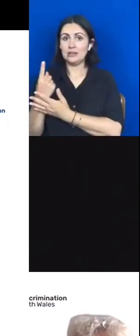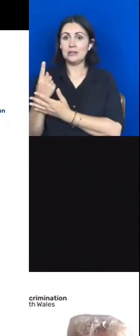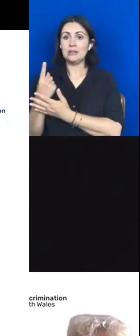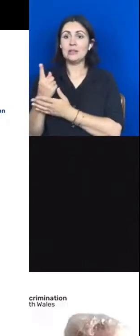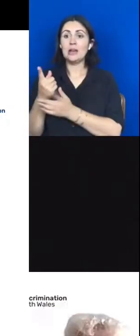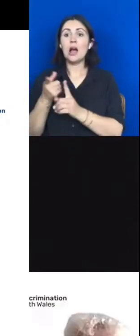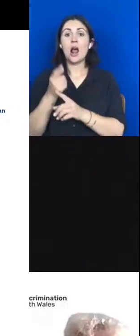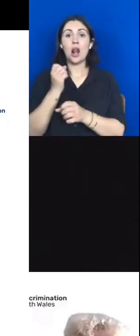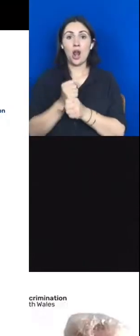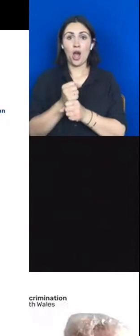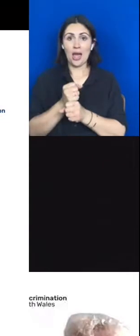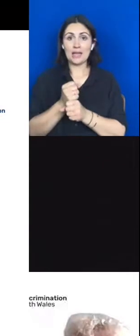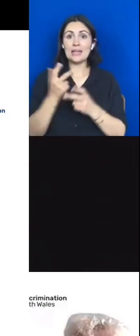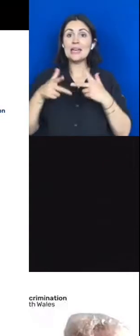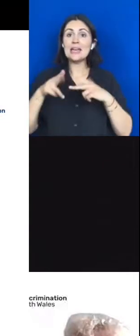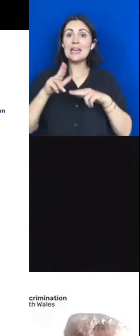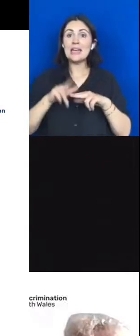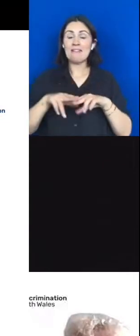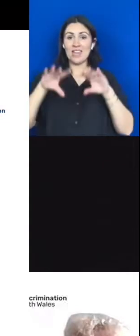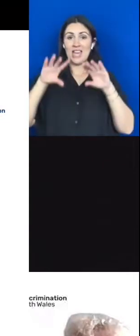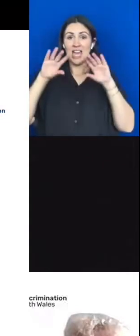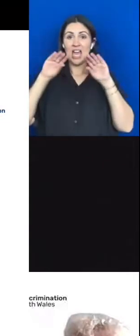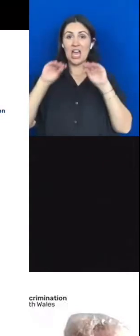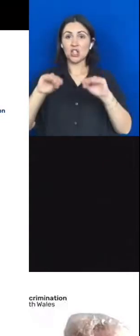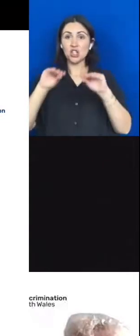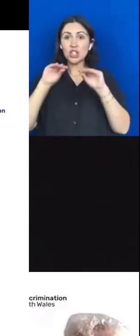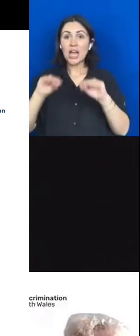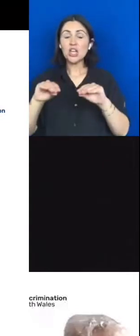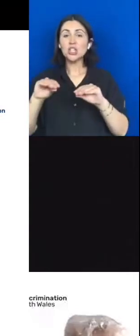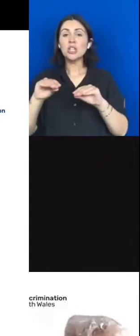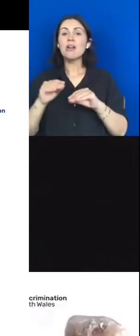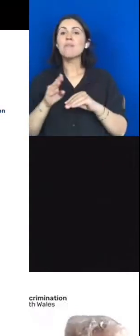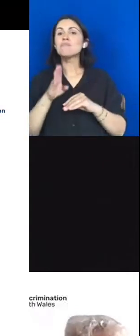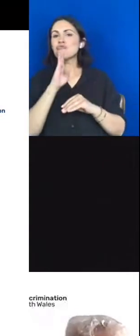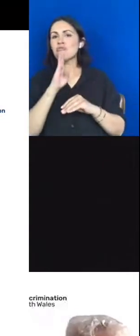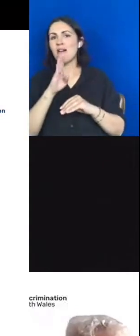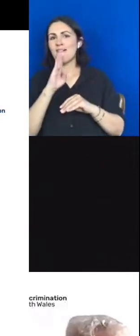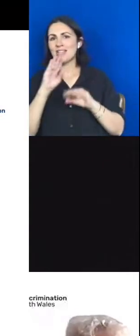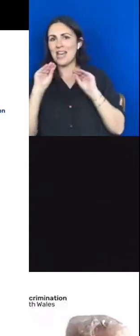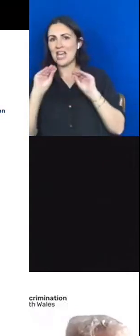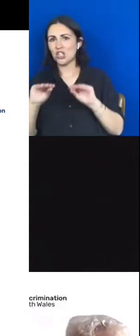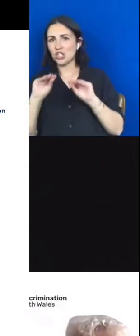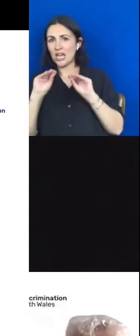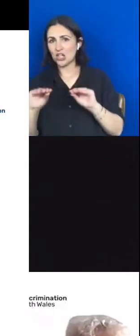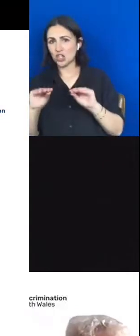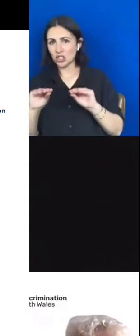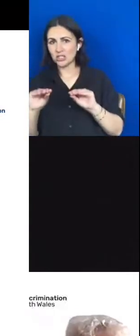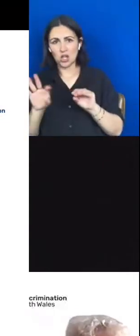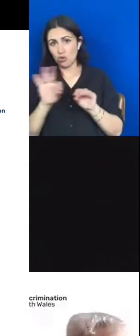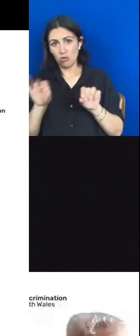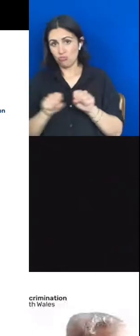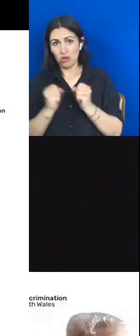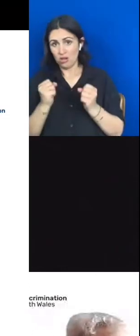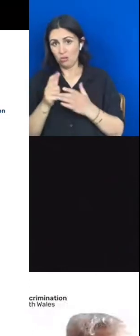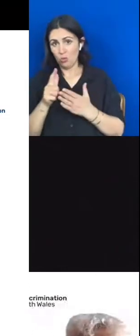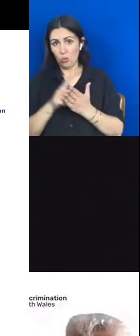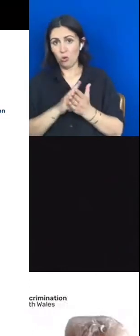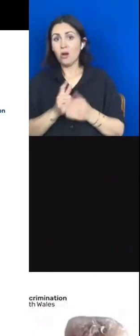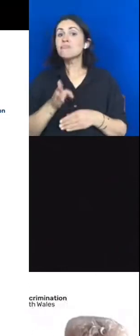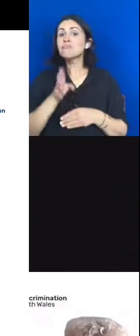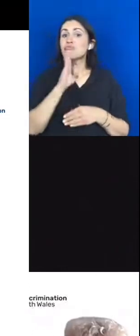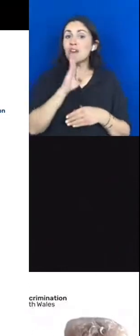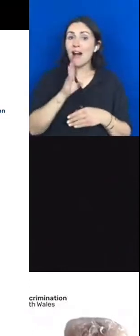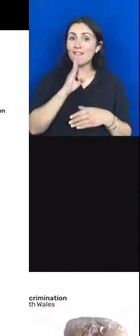the provision of education by private institutions, employment in a private educational